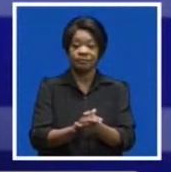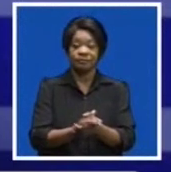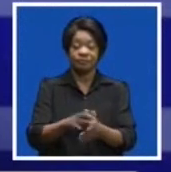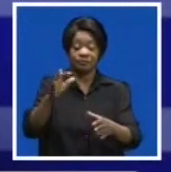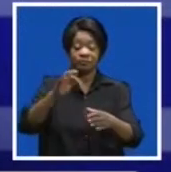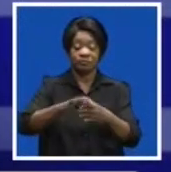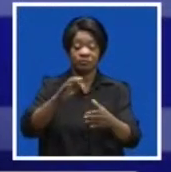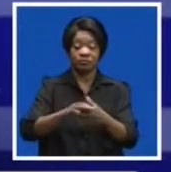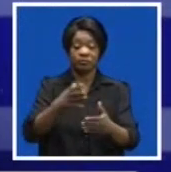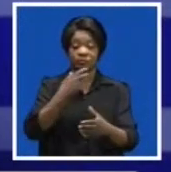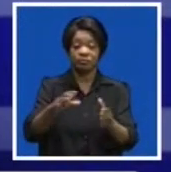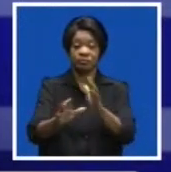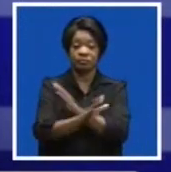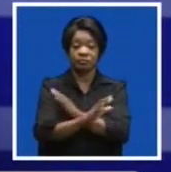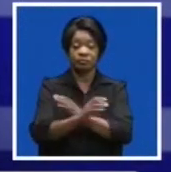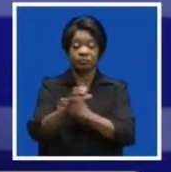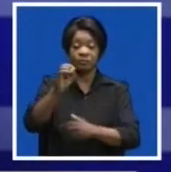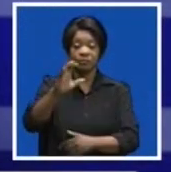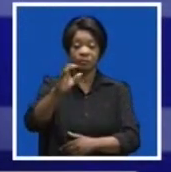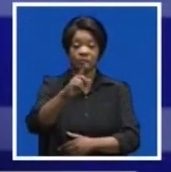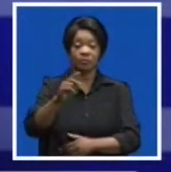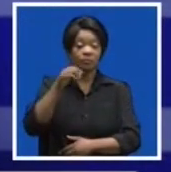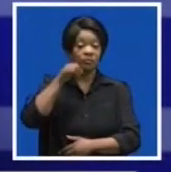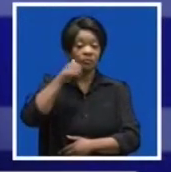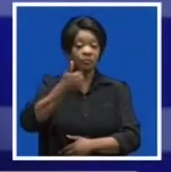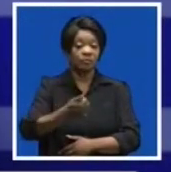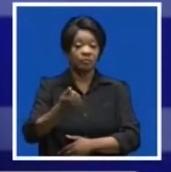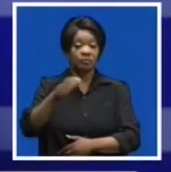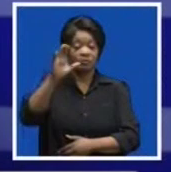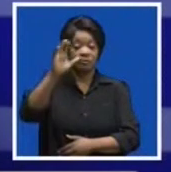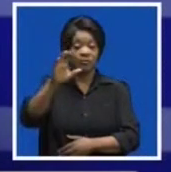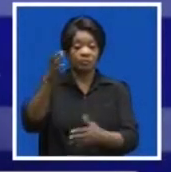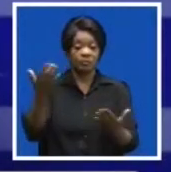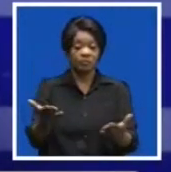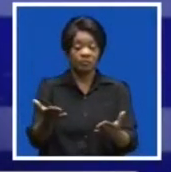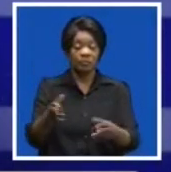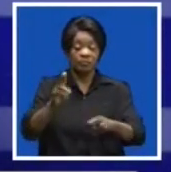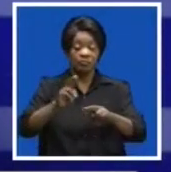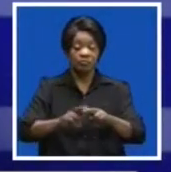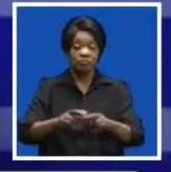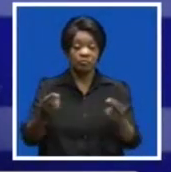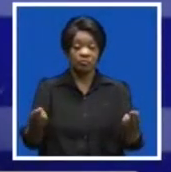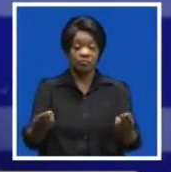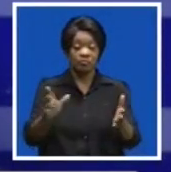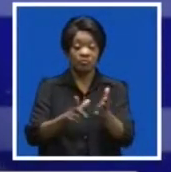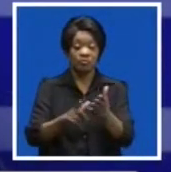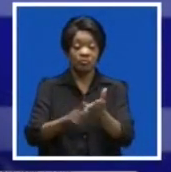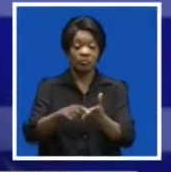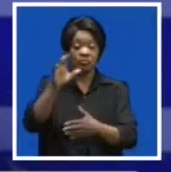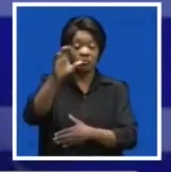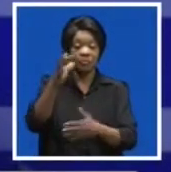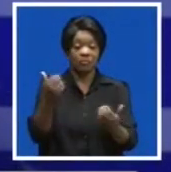The Electoral Commission of Zambia ECZ will tomorrow hold the provincial delimitation sittings for Lusaka